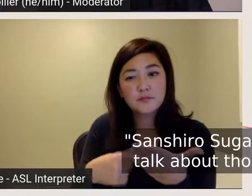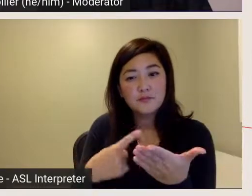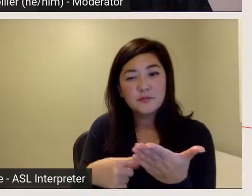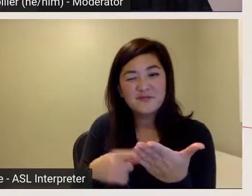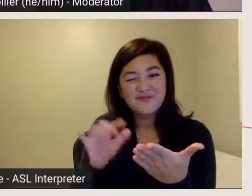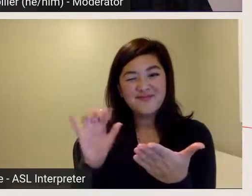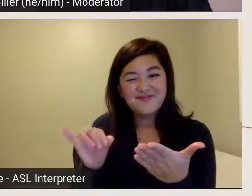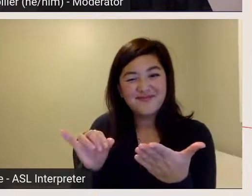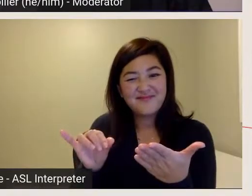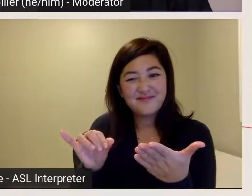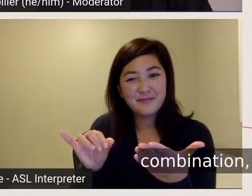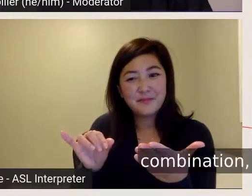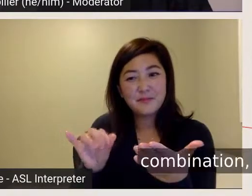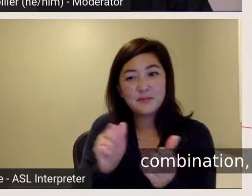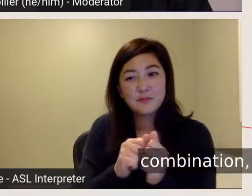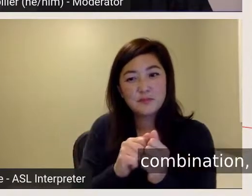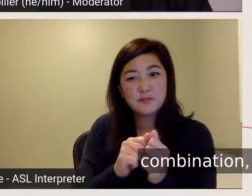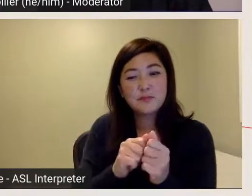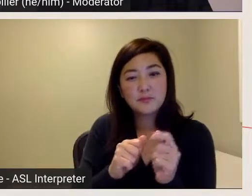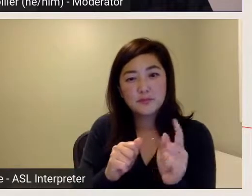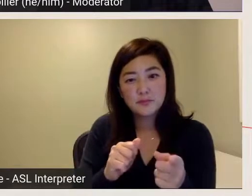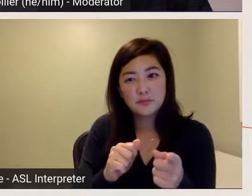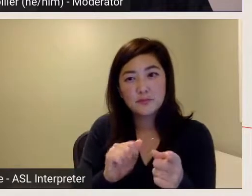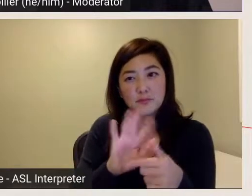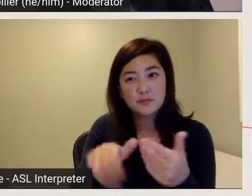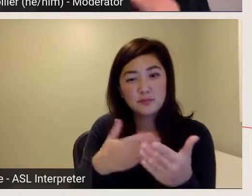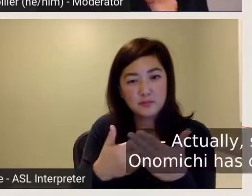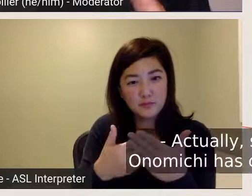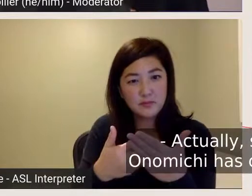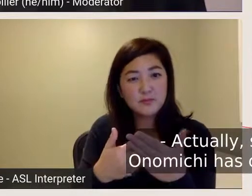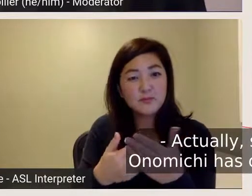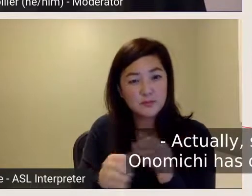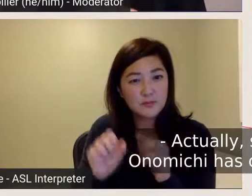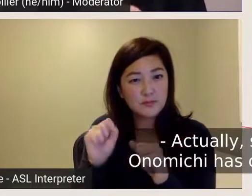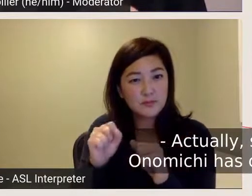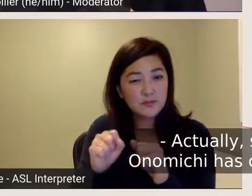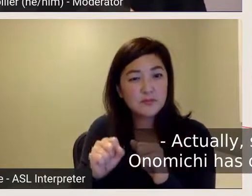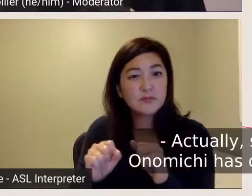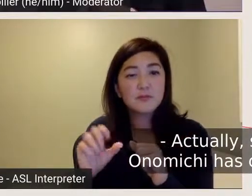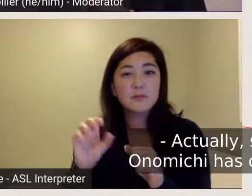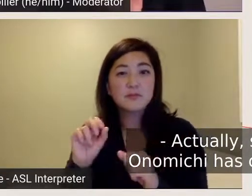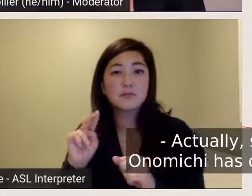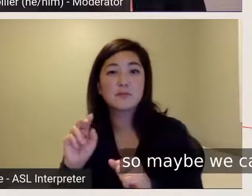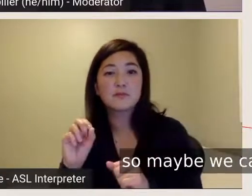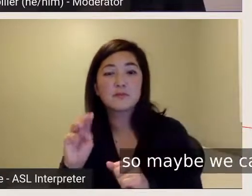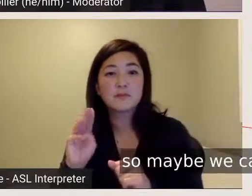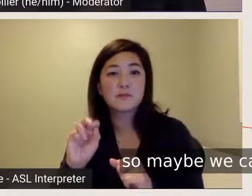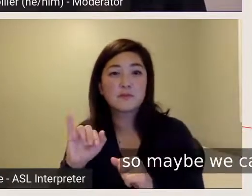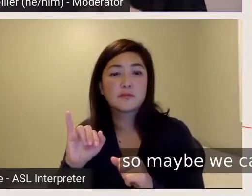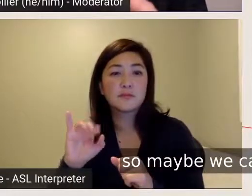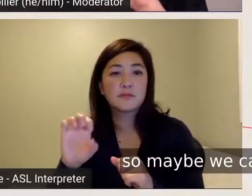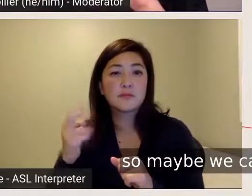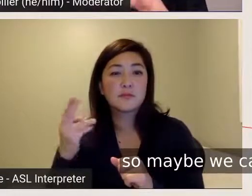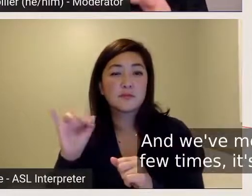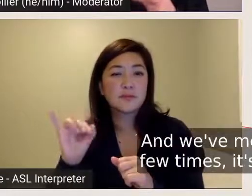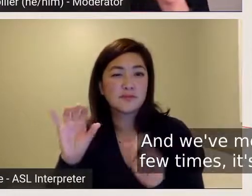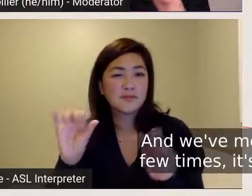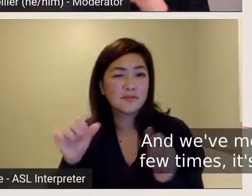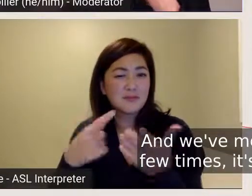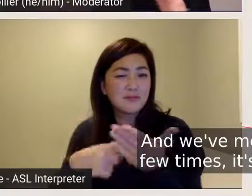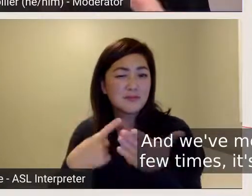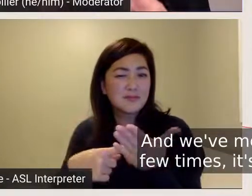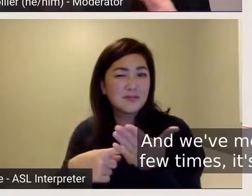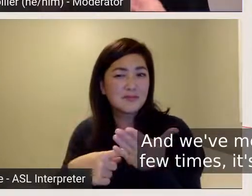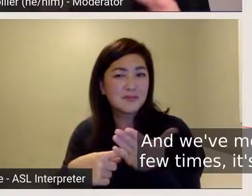things in a combination, so to speak. Actually, so I mean, Onomichi has come up a lot. So maybe we can talk about,